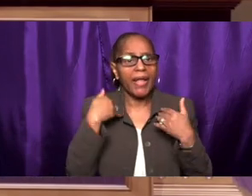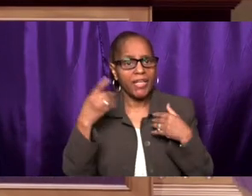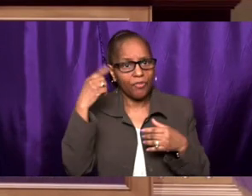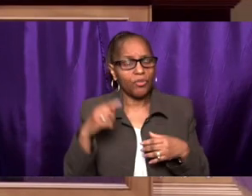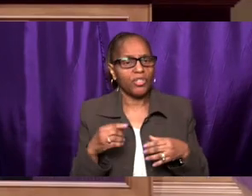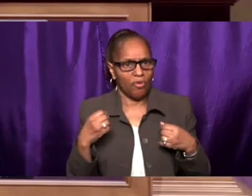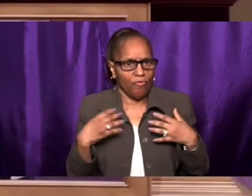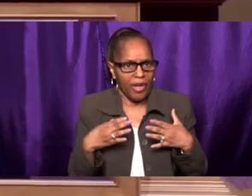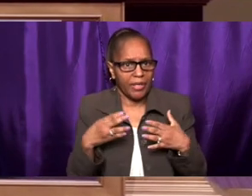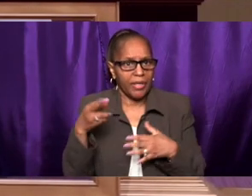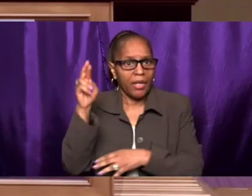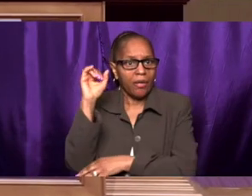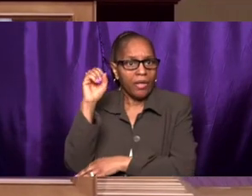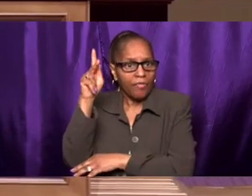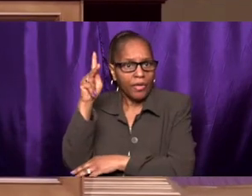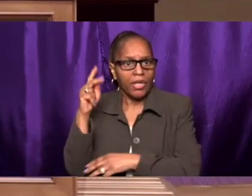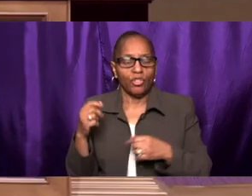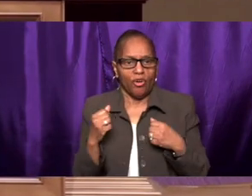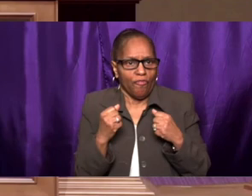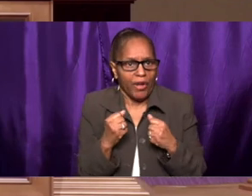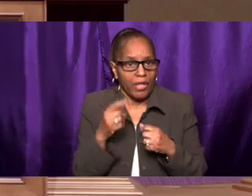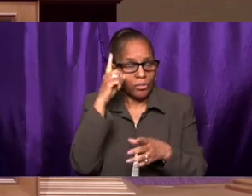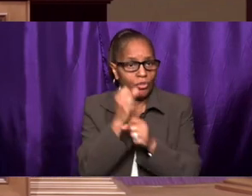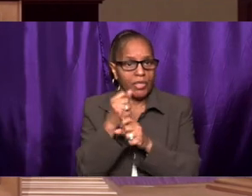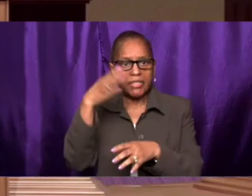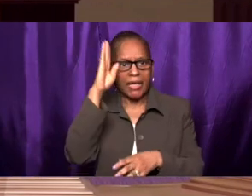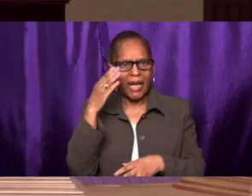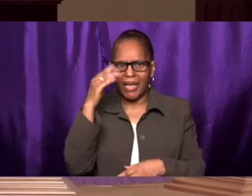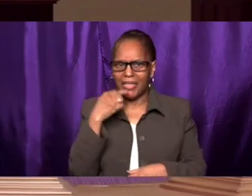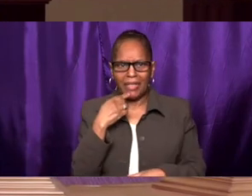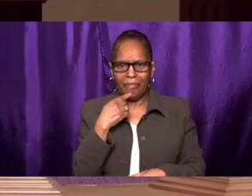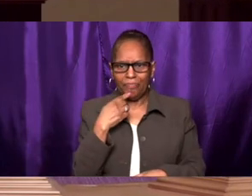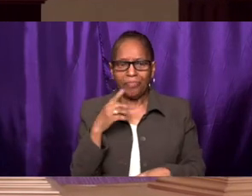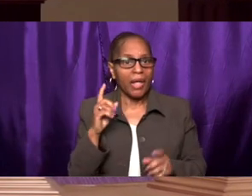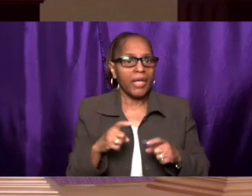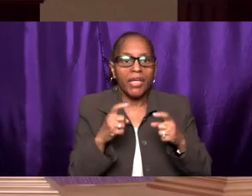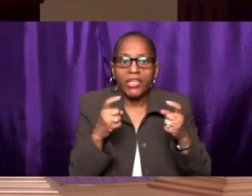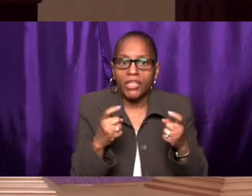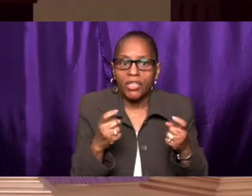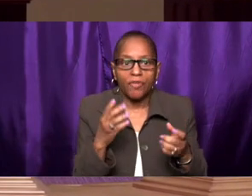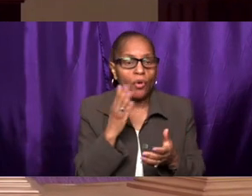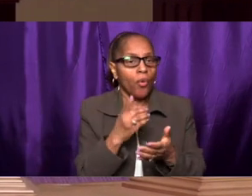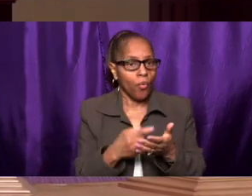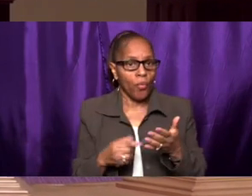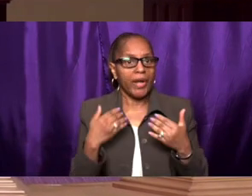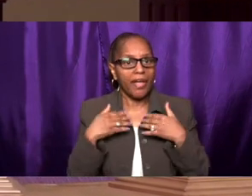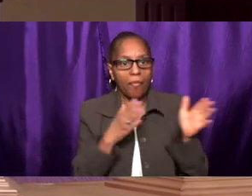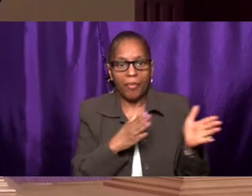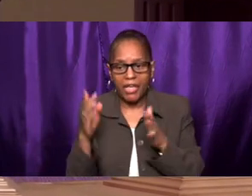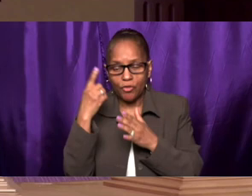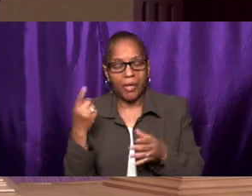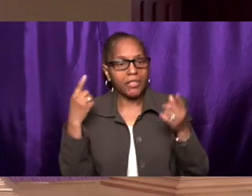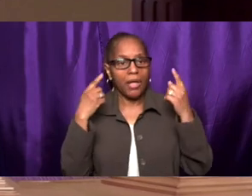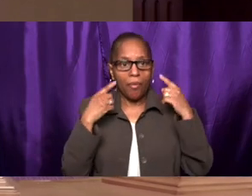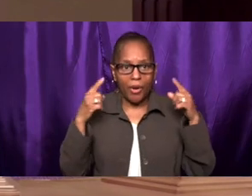to risk. So you're afraid to trust God. And God says, I can't give you what I have planned for you, planned to prosper